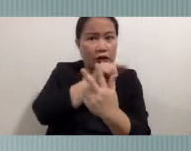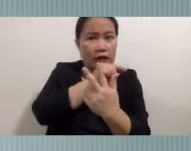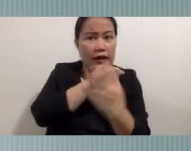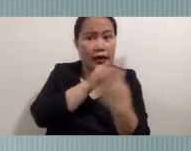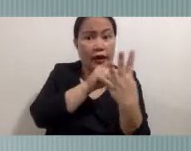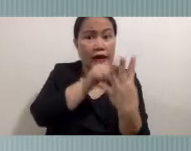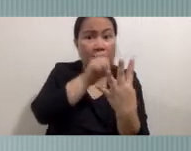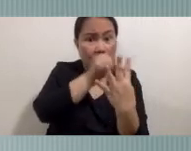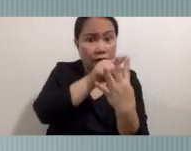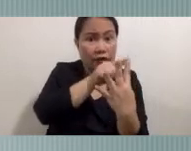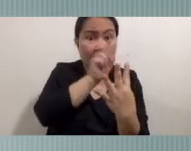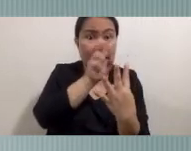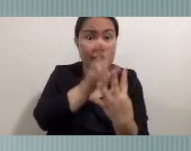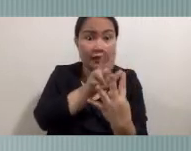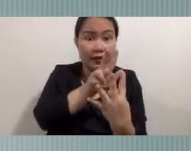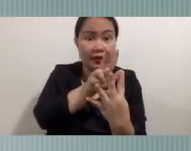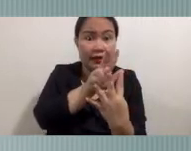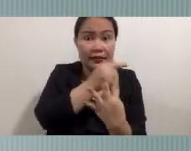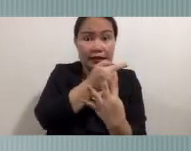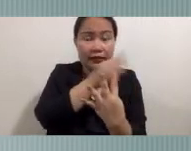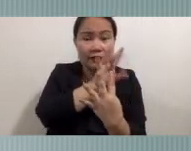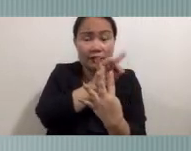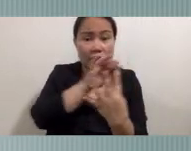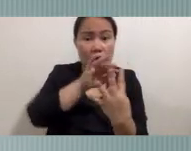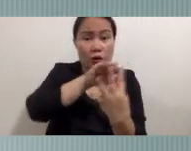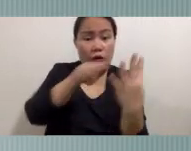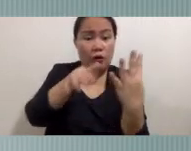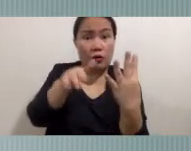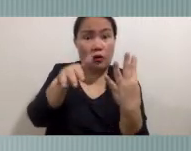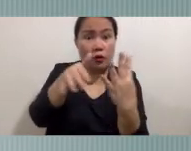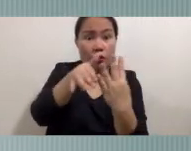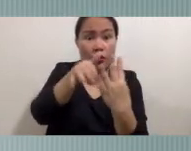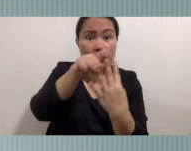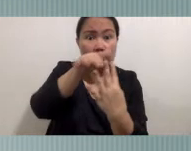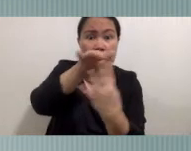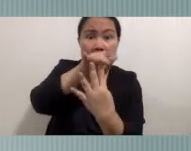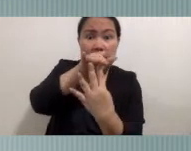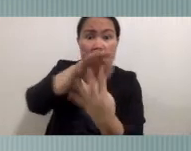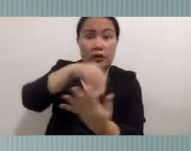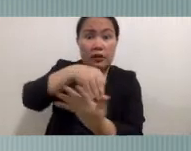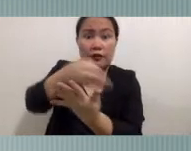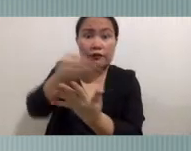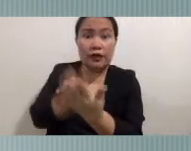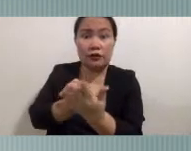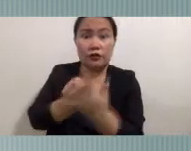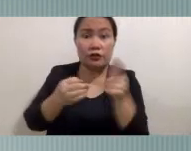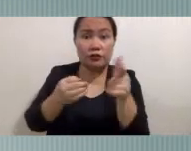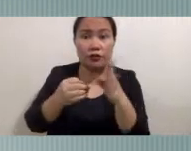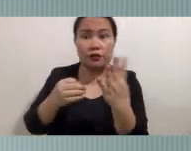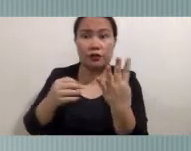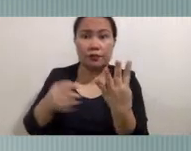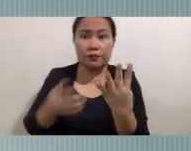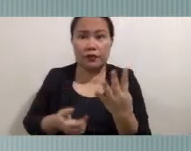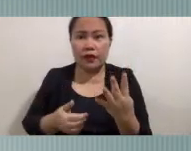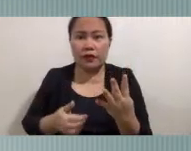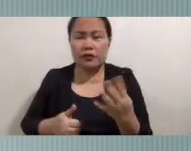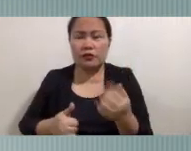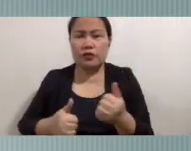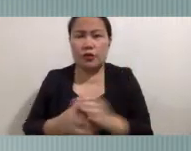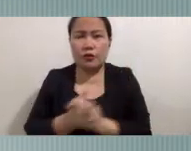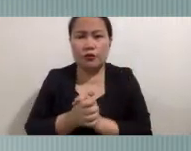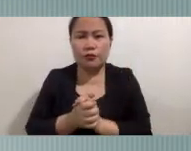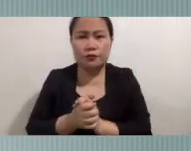negative 8. So, all of these are factors of 24. Now, since negative nga ito, ang